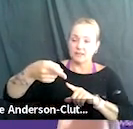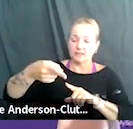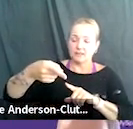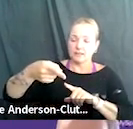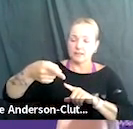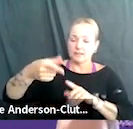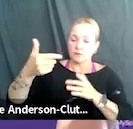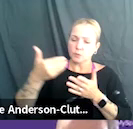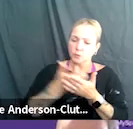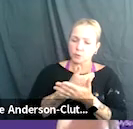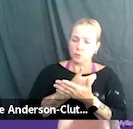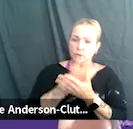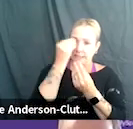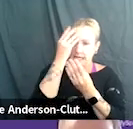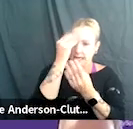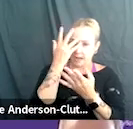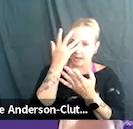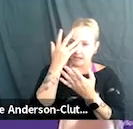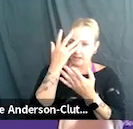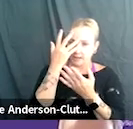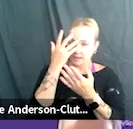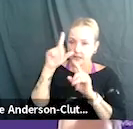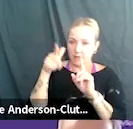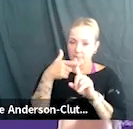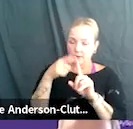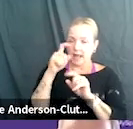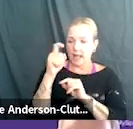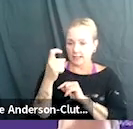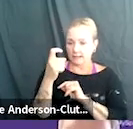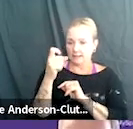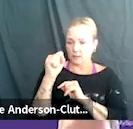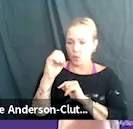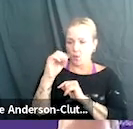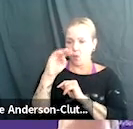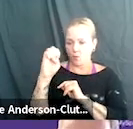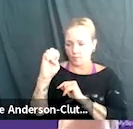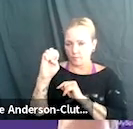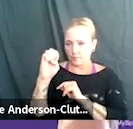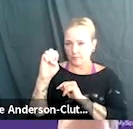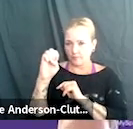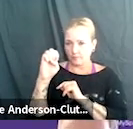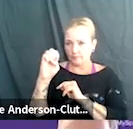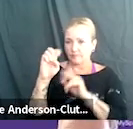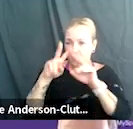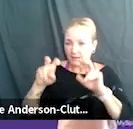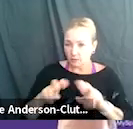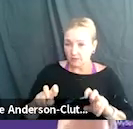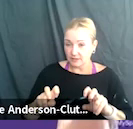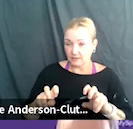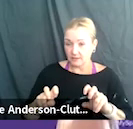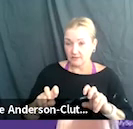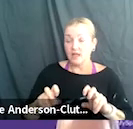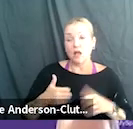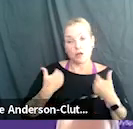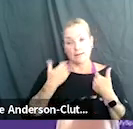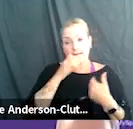new data to suggest that we should be doing exome sequencing sooner because the diagnostic yield has been higher than what some people might